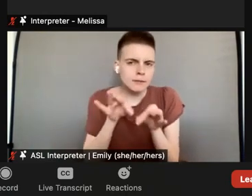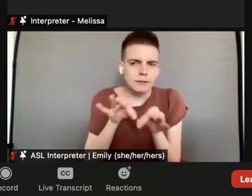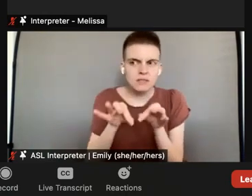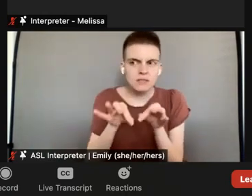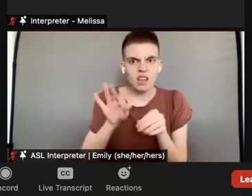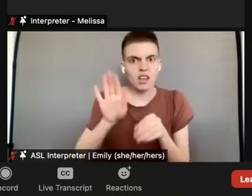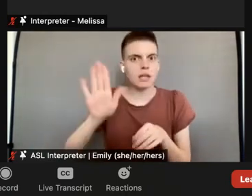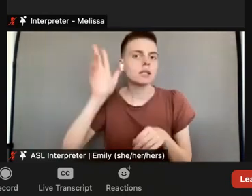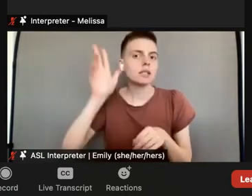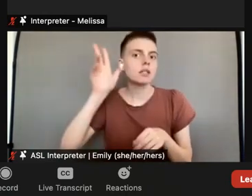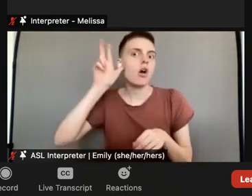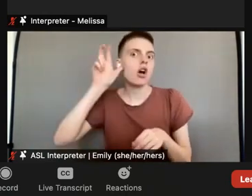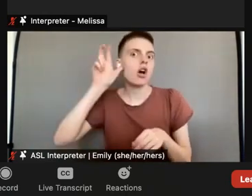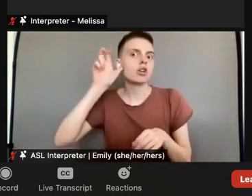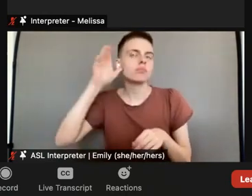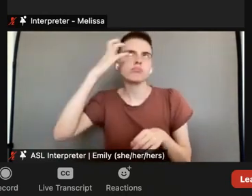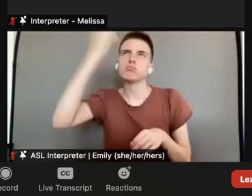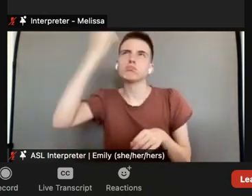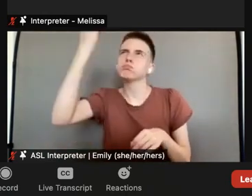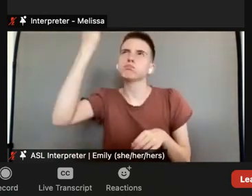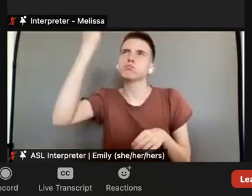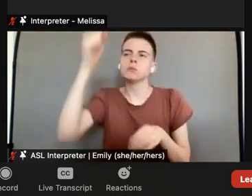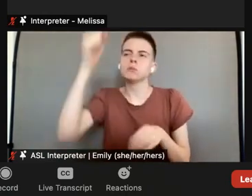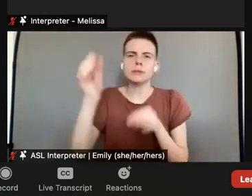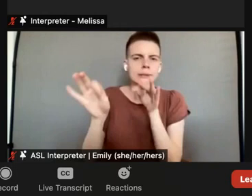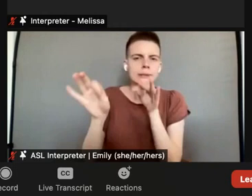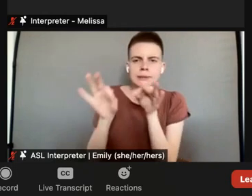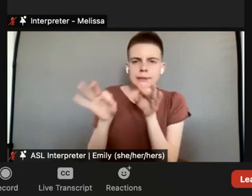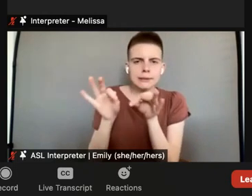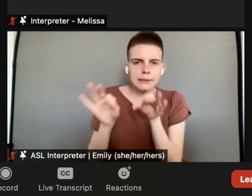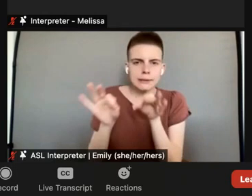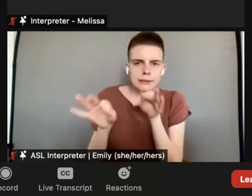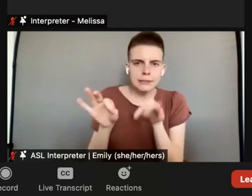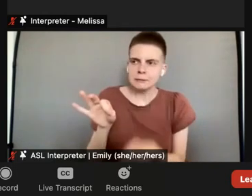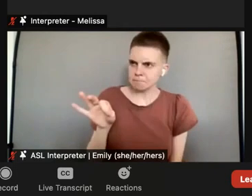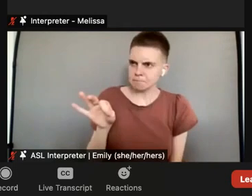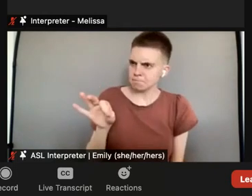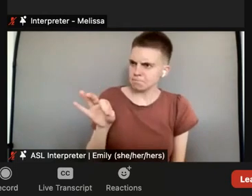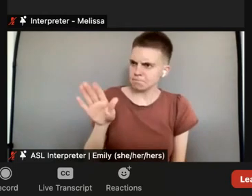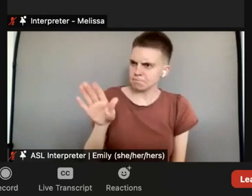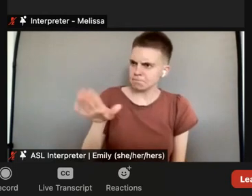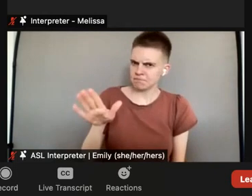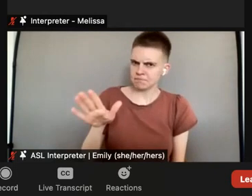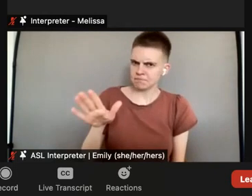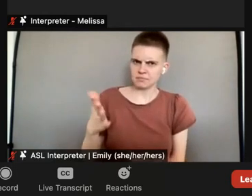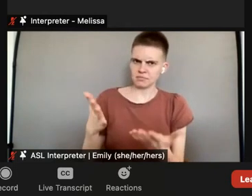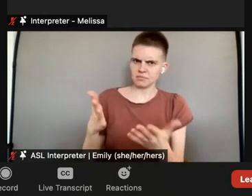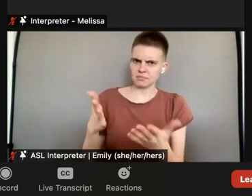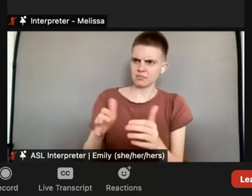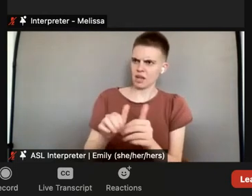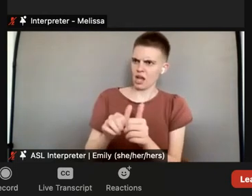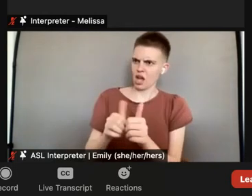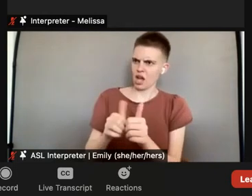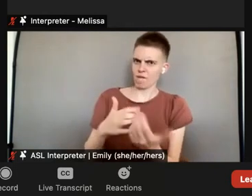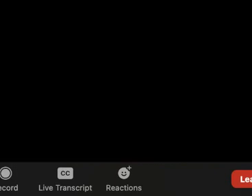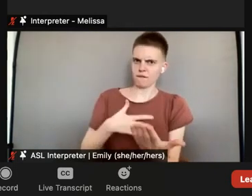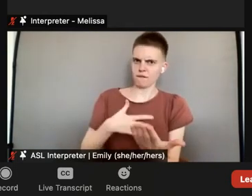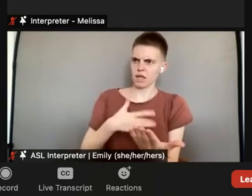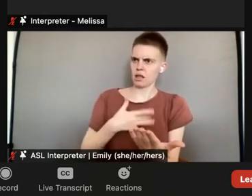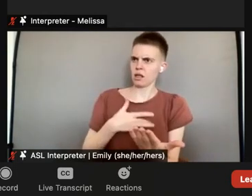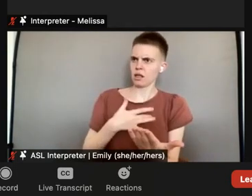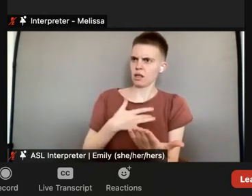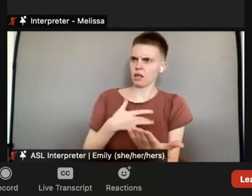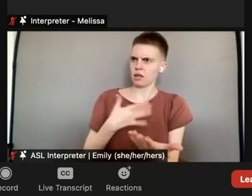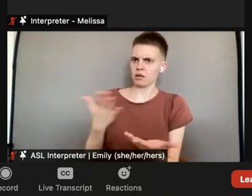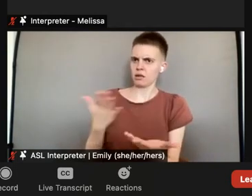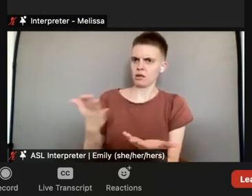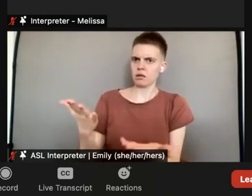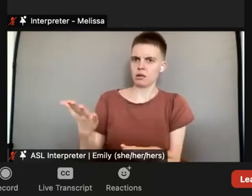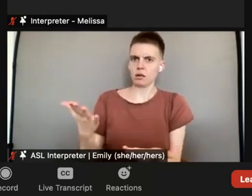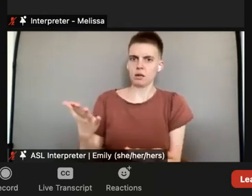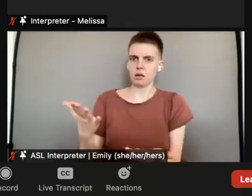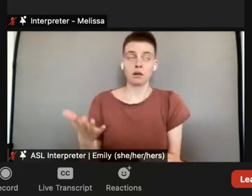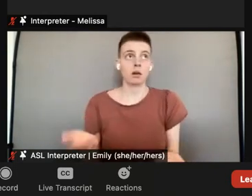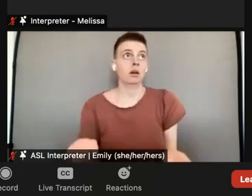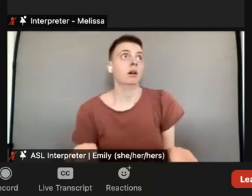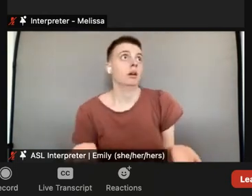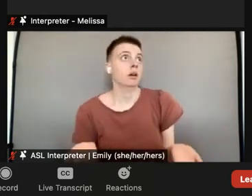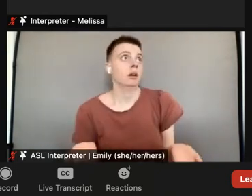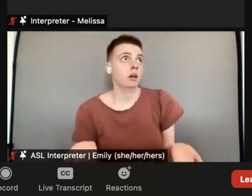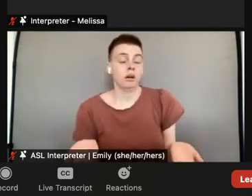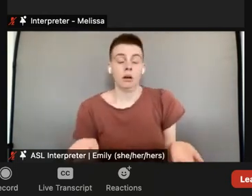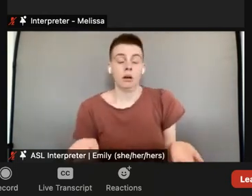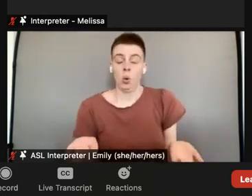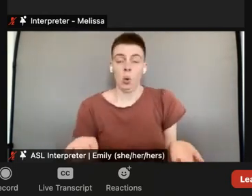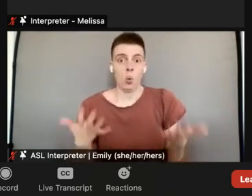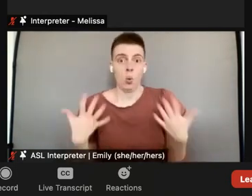memory. And when I asked him, well, how do you feel about that? Like, how did that make you feel? Well, it